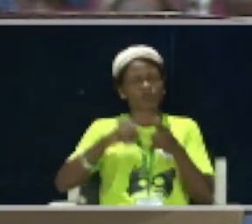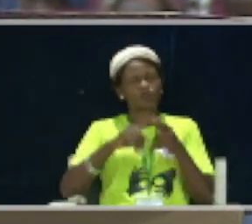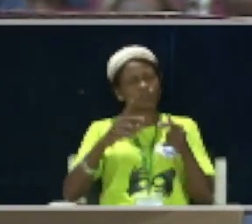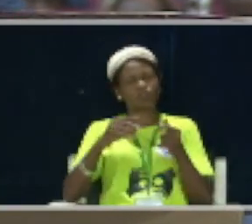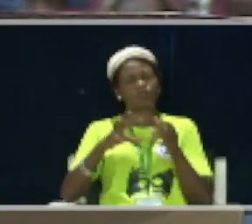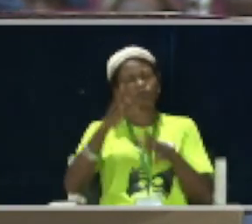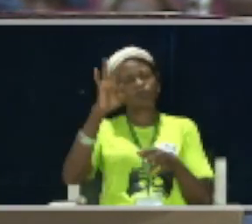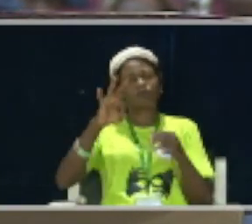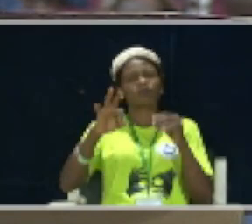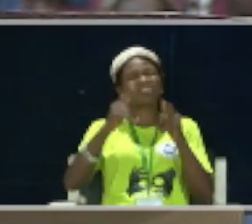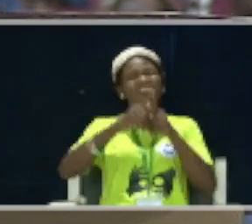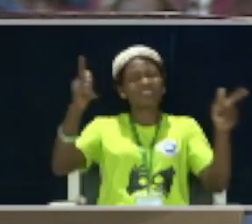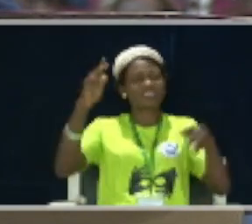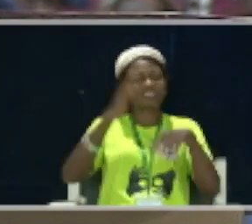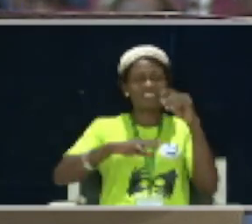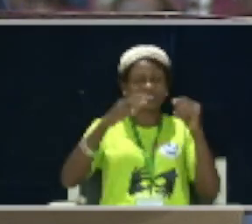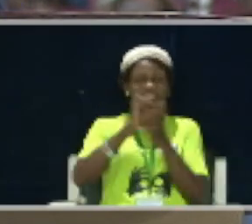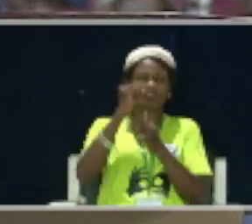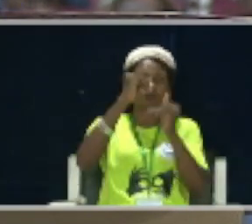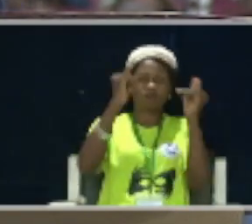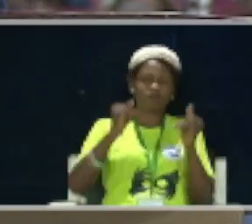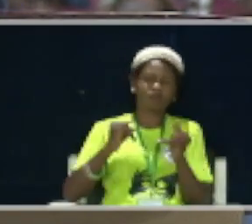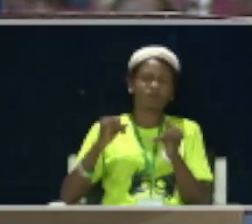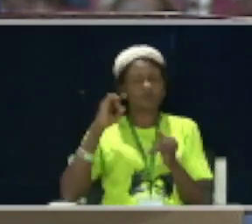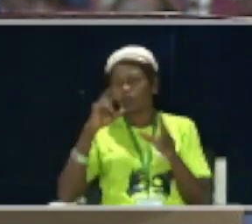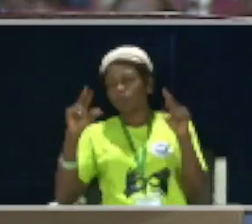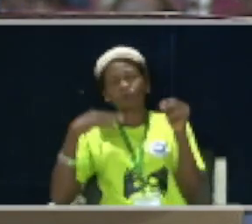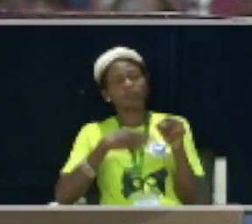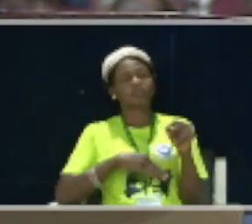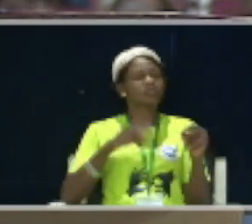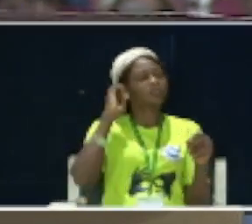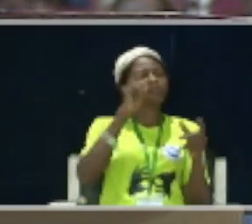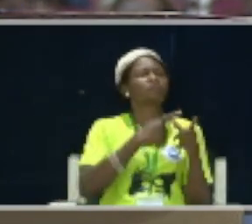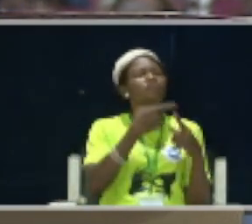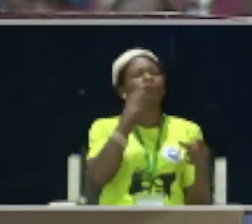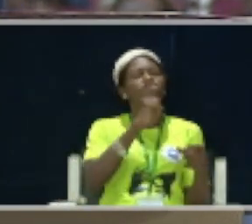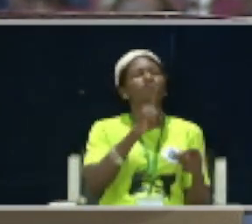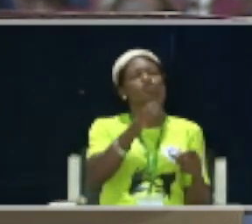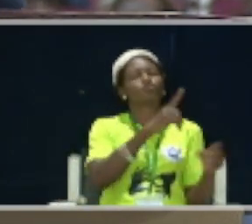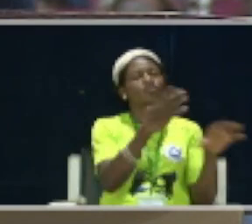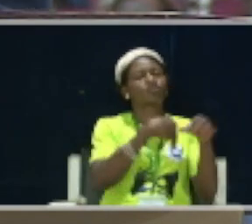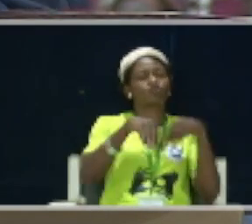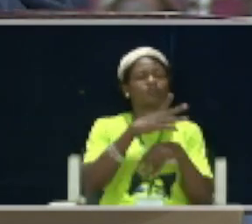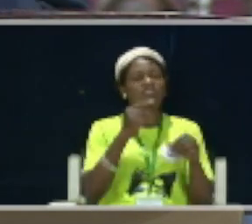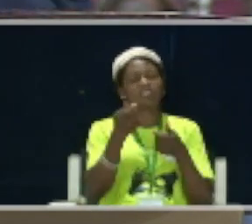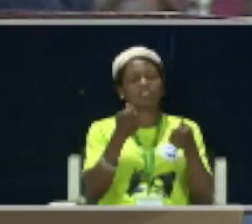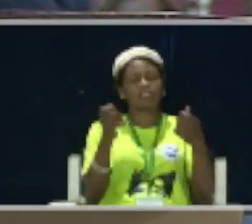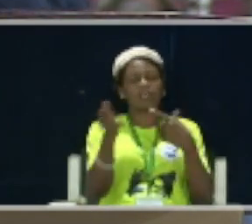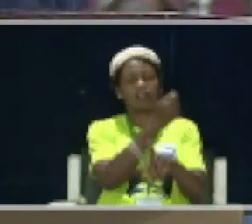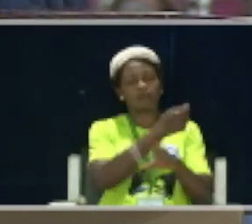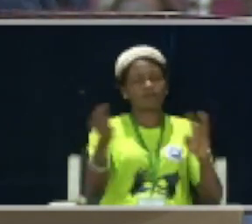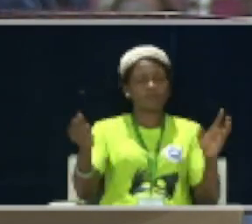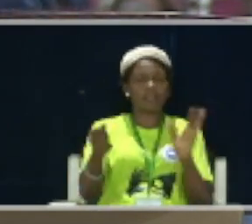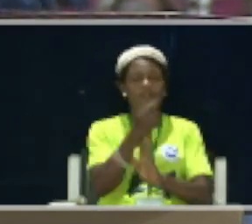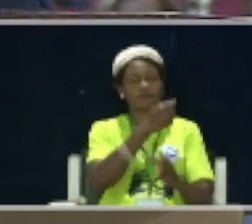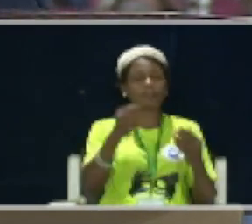idols? He said, nobody. He said, you will take over the affair of this nation. God will